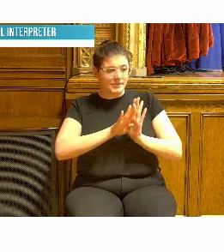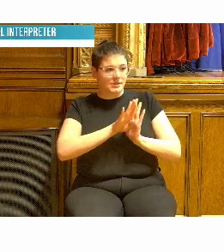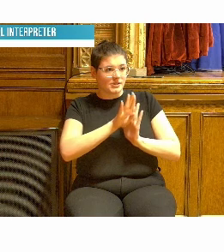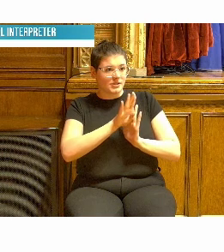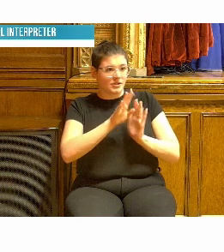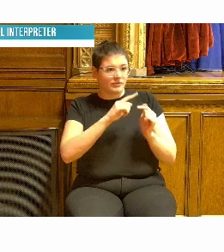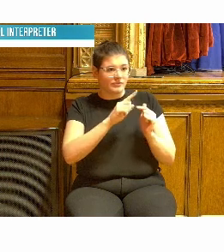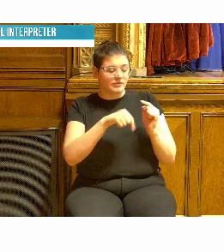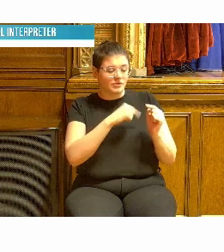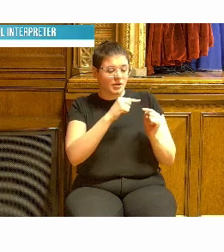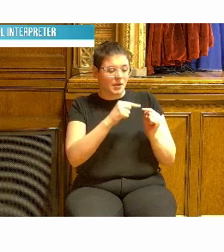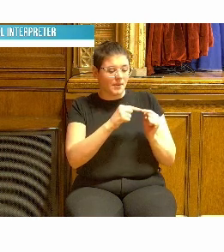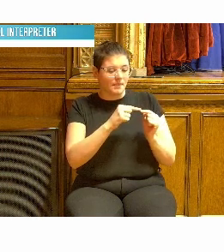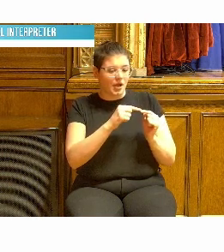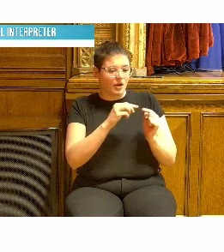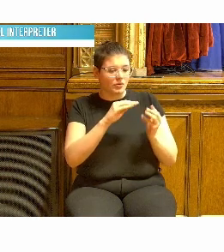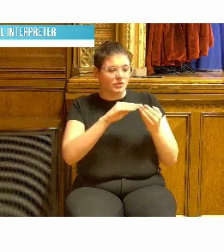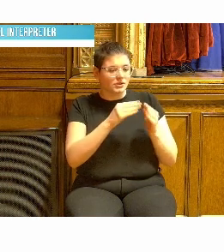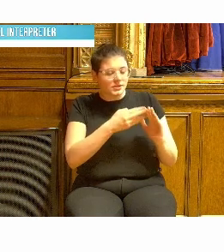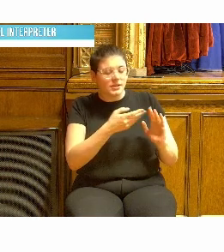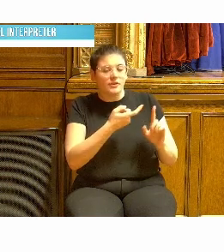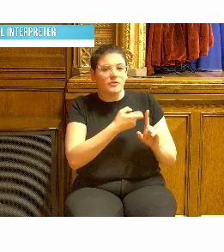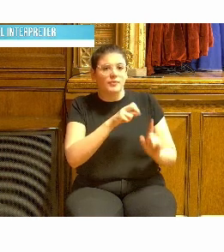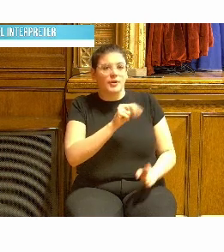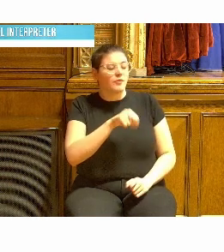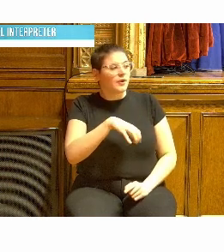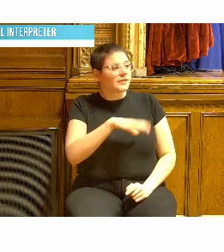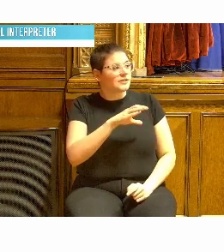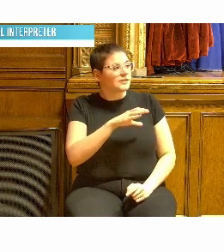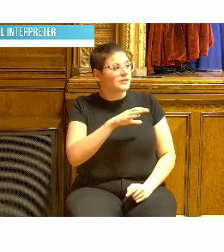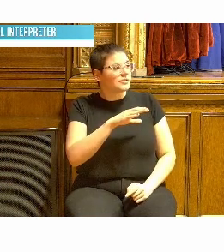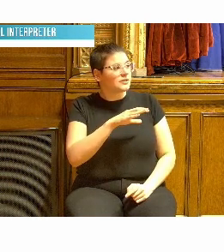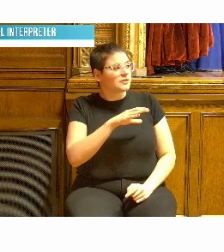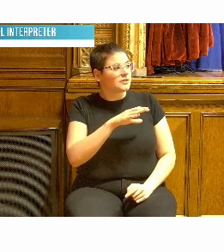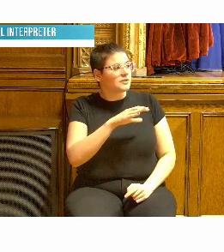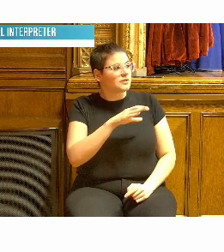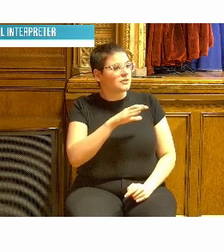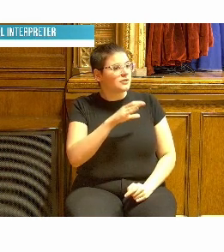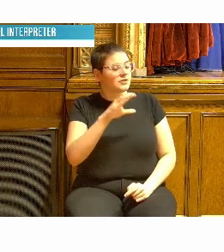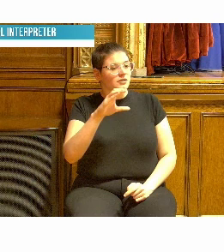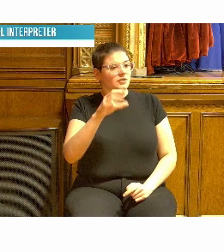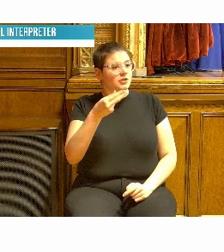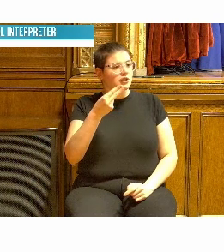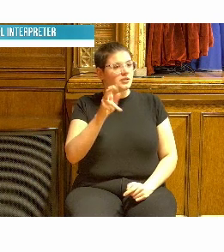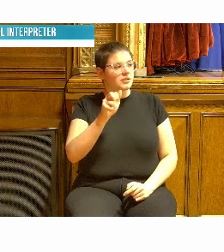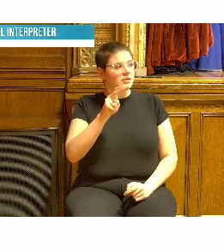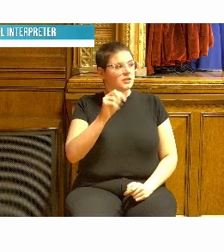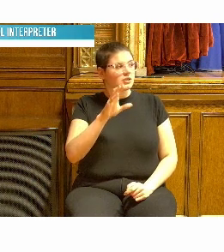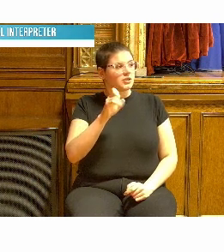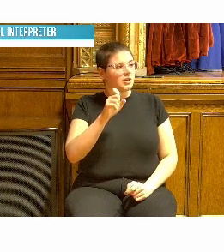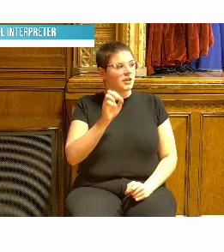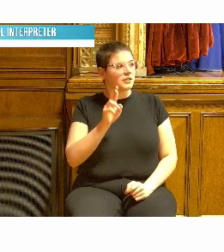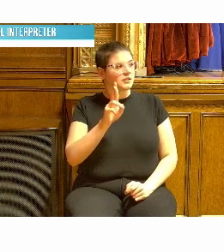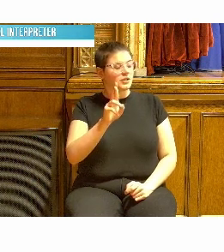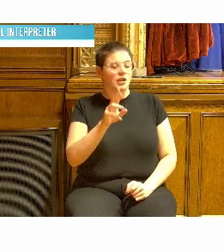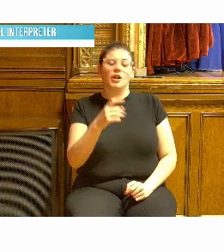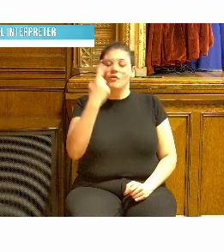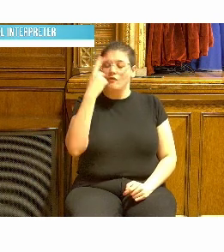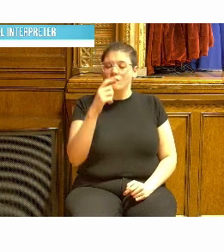panel out of New York City. The Chancellor of New York City Board of